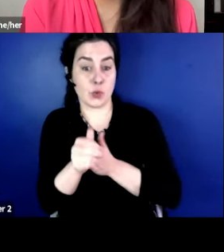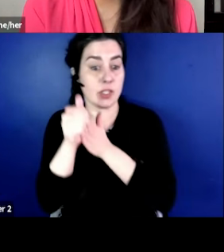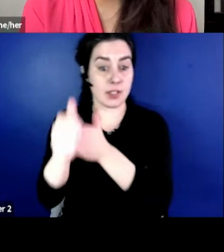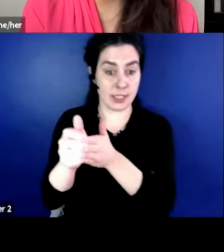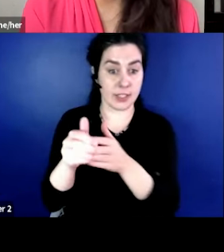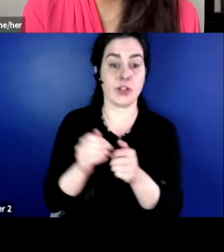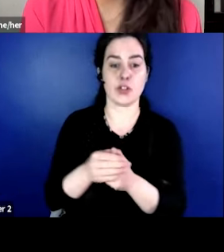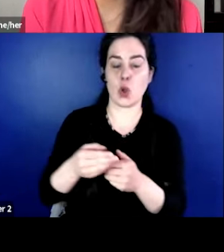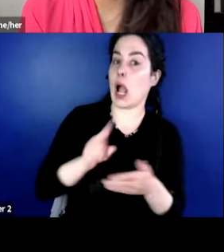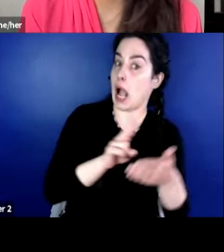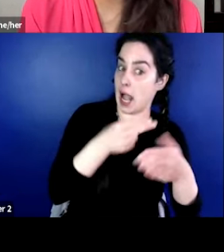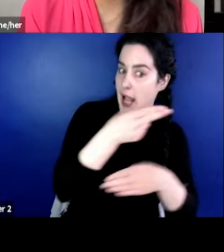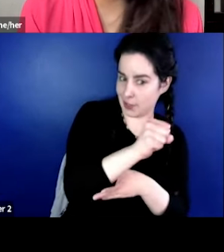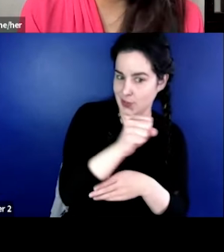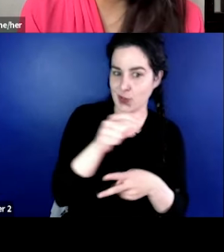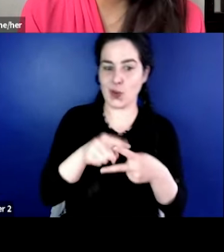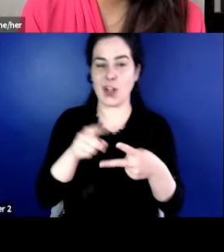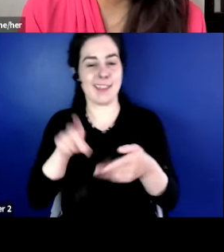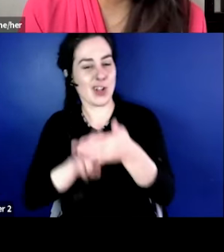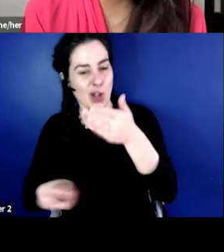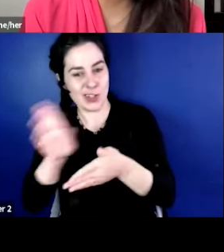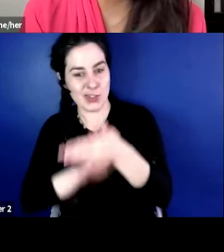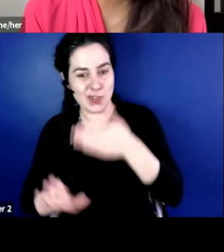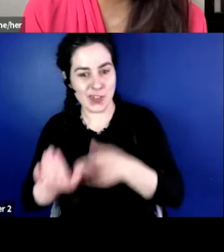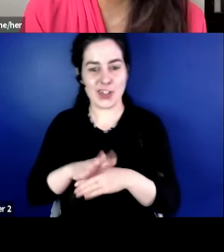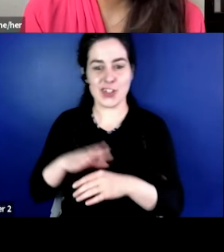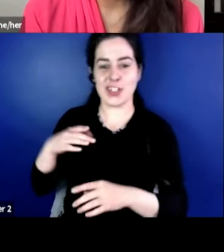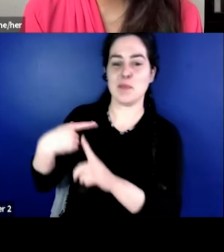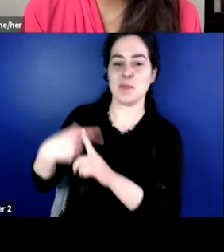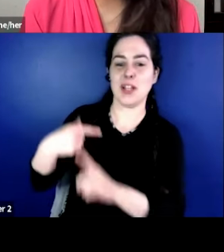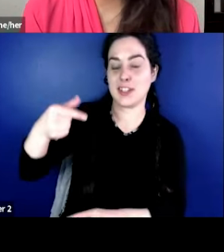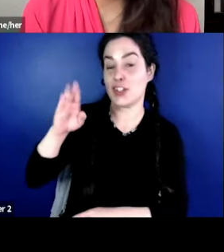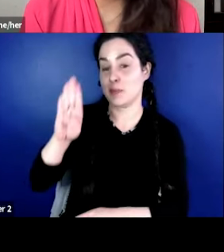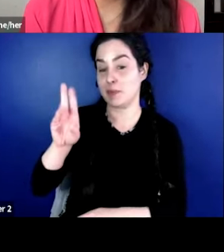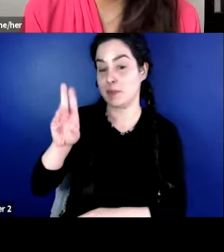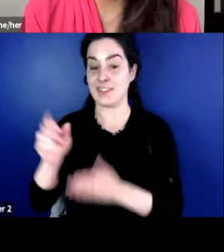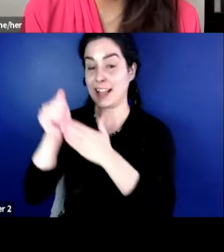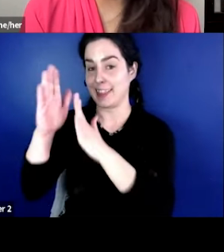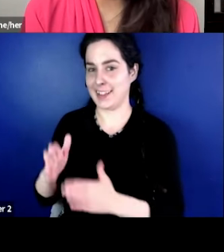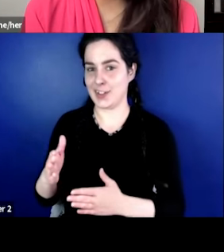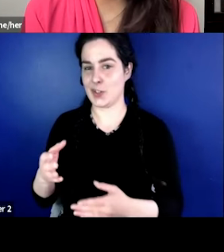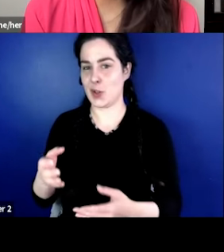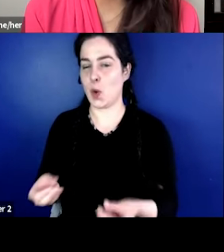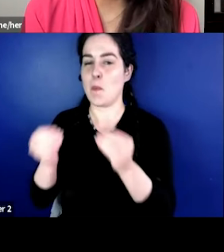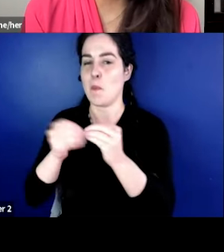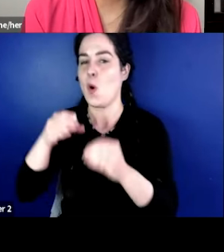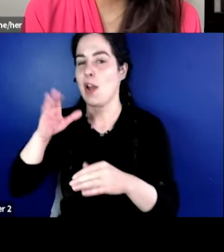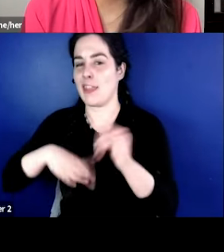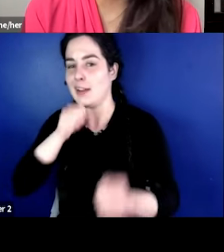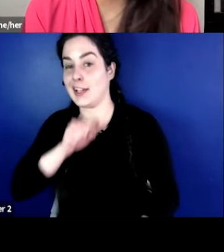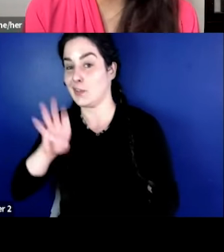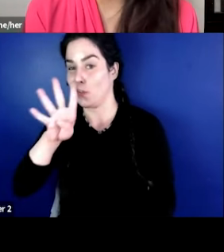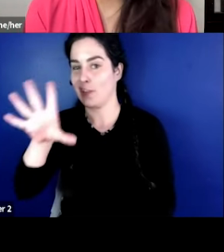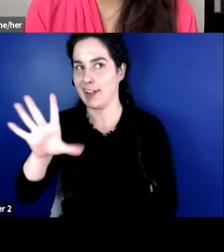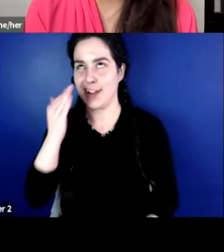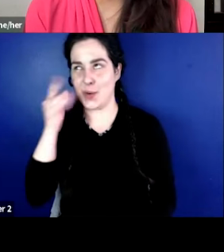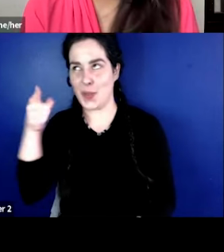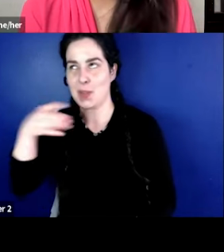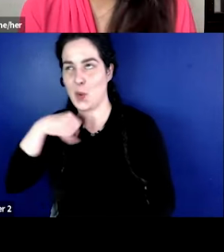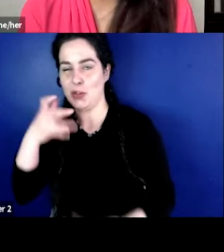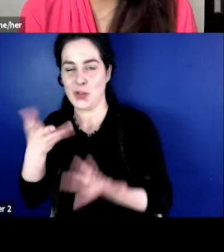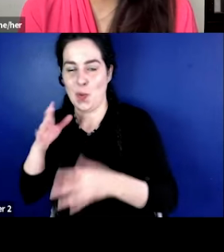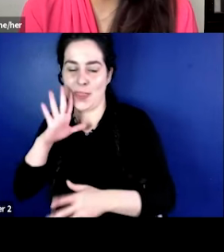leaders, 45 plus. I know they probably don't want me to put their age in there, but we really try to look for leaders who've been doing this work for a very long